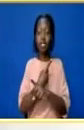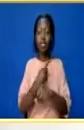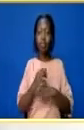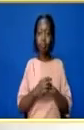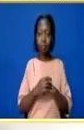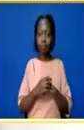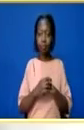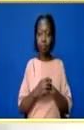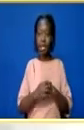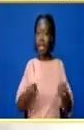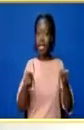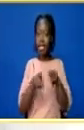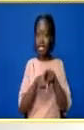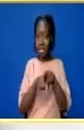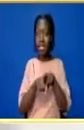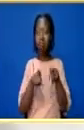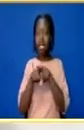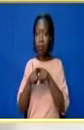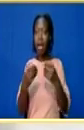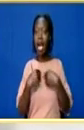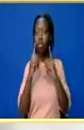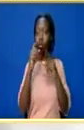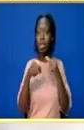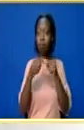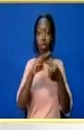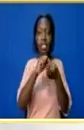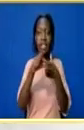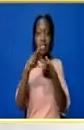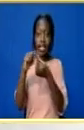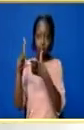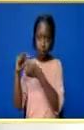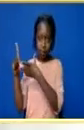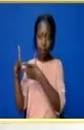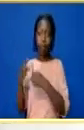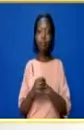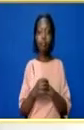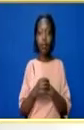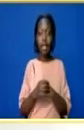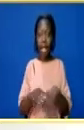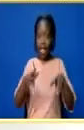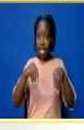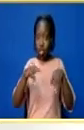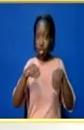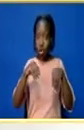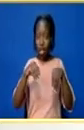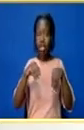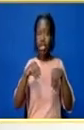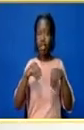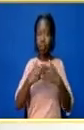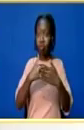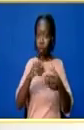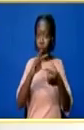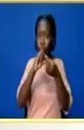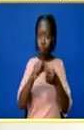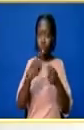Yes. The same thing we talk about detachment. Okay. You see where the detachment comes in? Mm-hmm. The soil particles, they were compact, but they